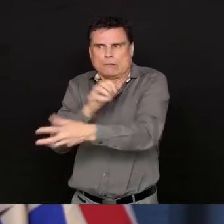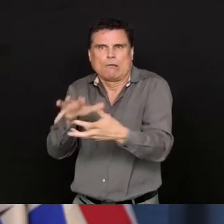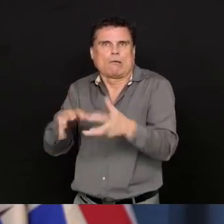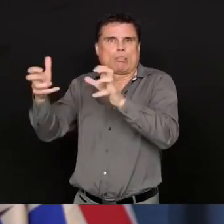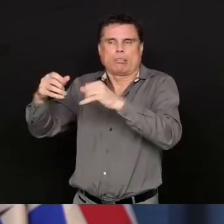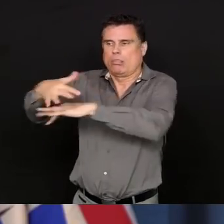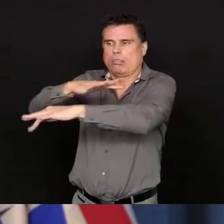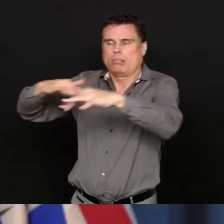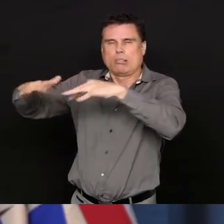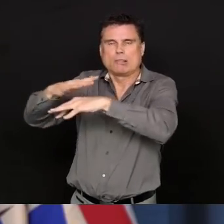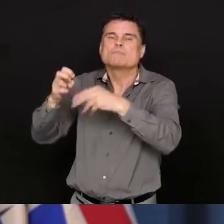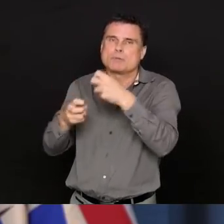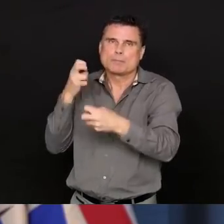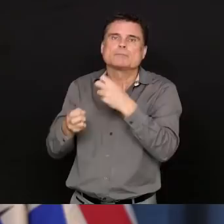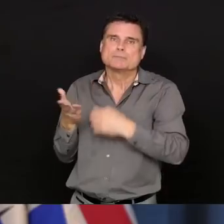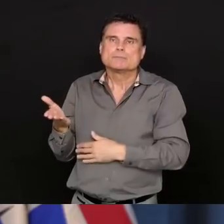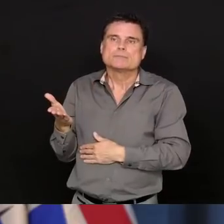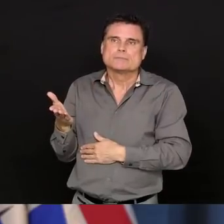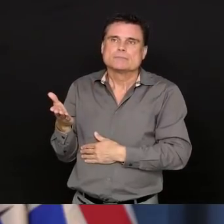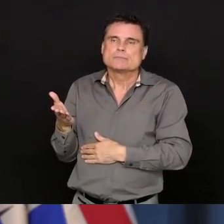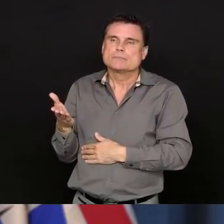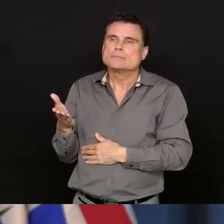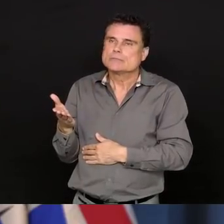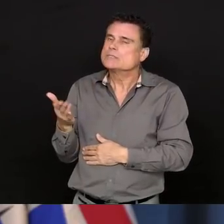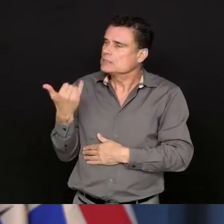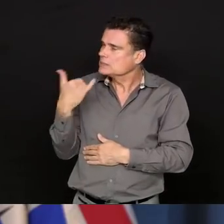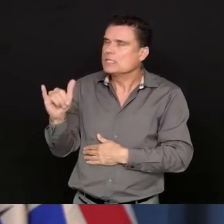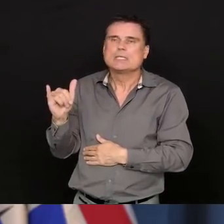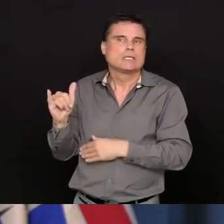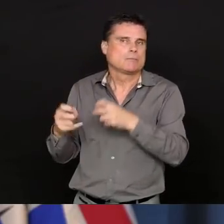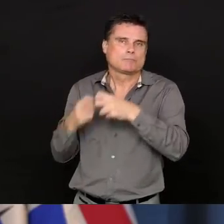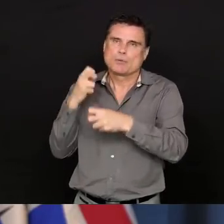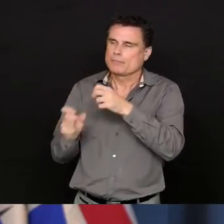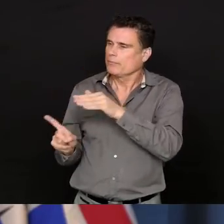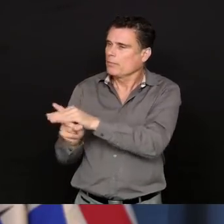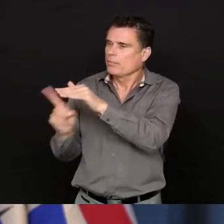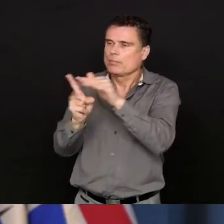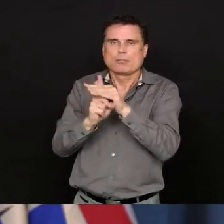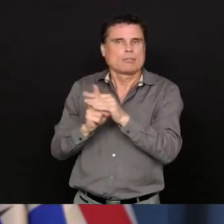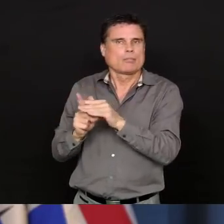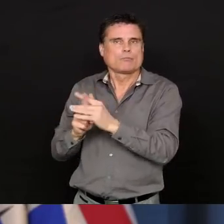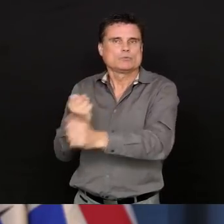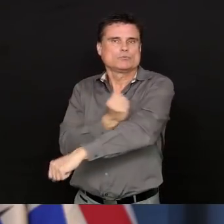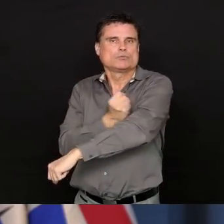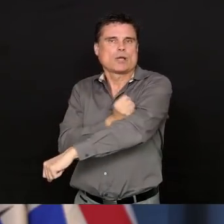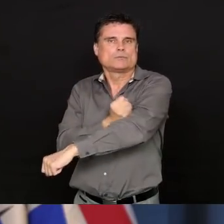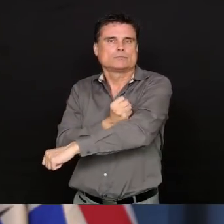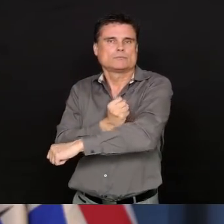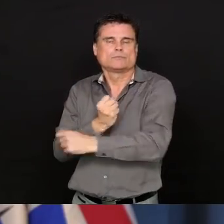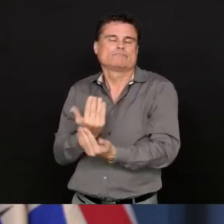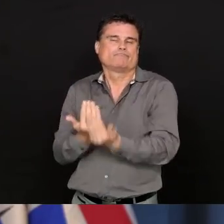we can to support people for both of these issues, because they are absolutely interrelated.